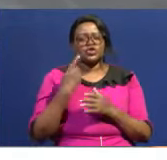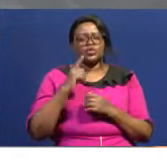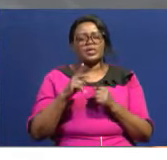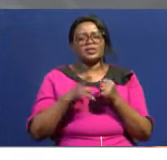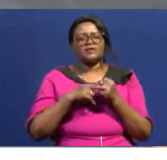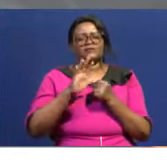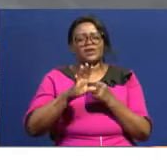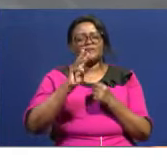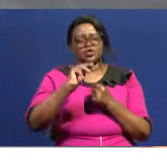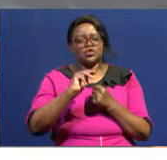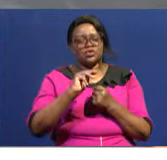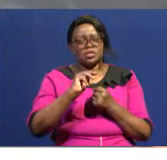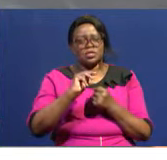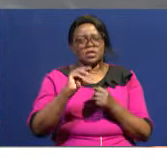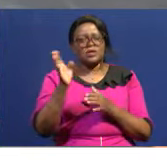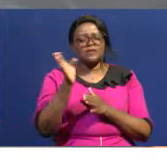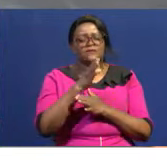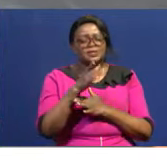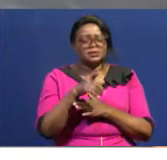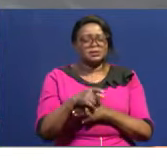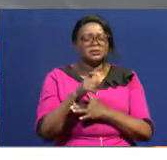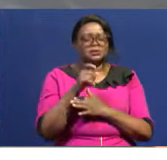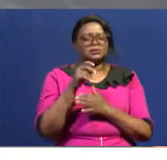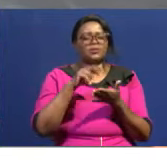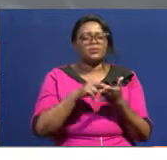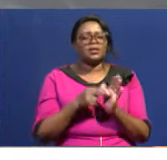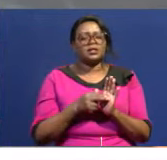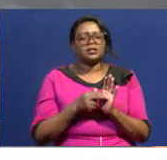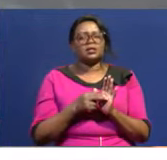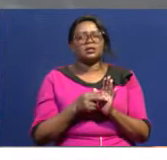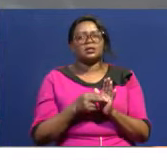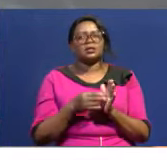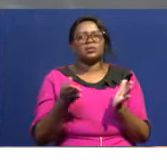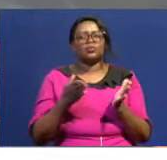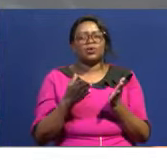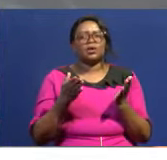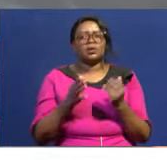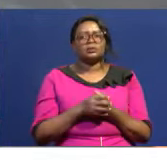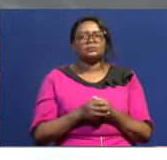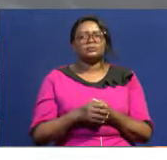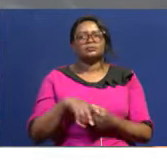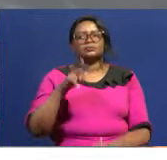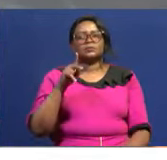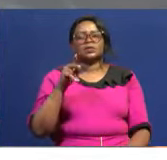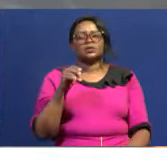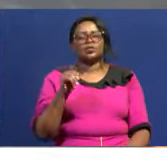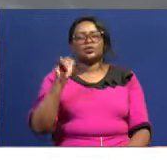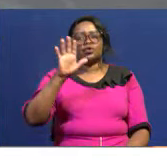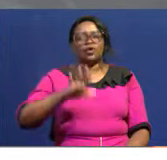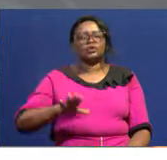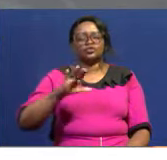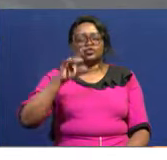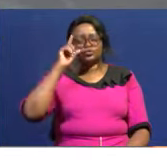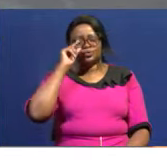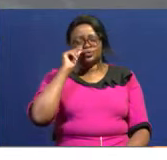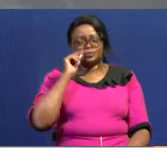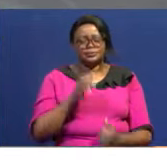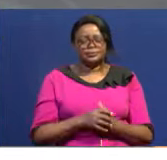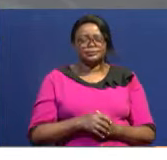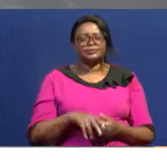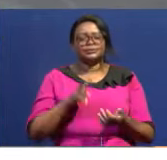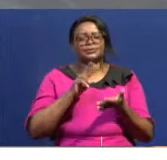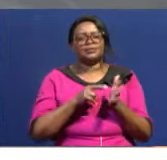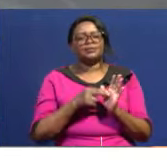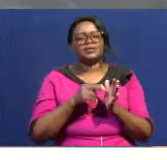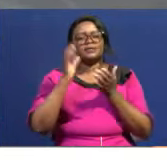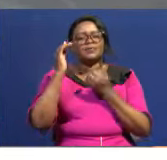175 million shillings fish landing site project at Kidongo area in Kisauni Constituency, Mombasa. The